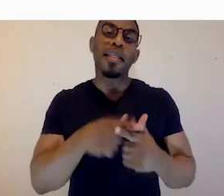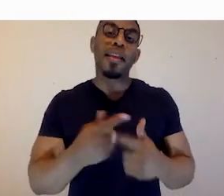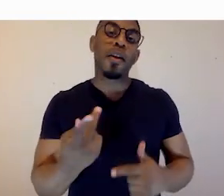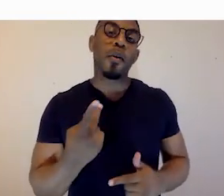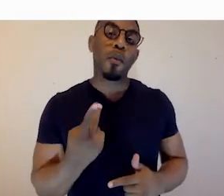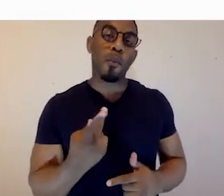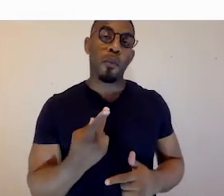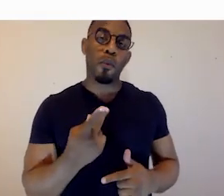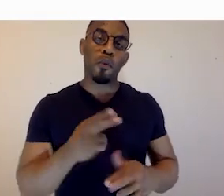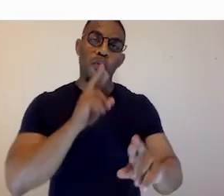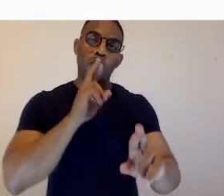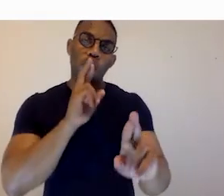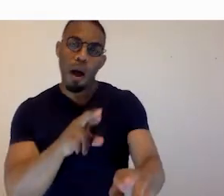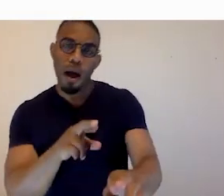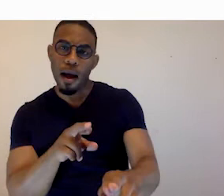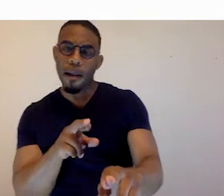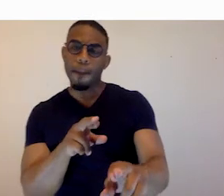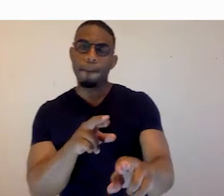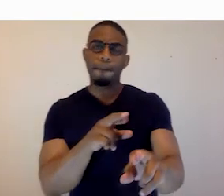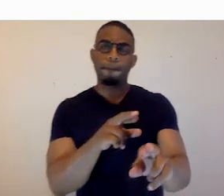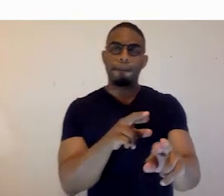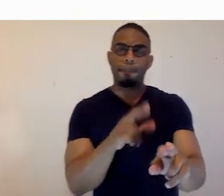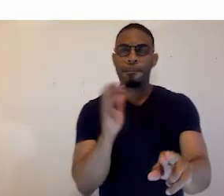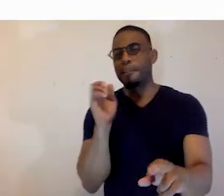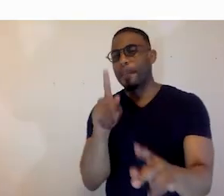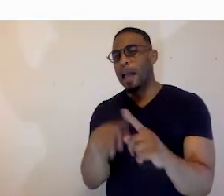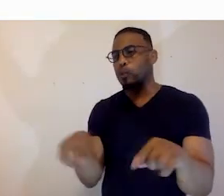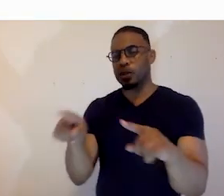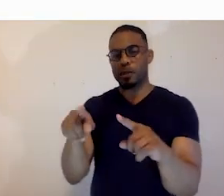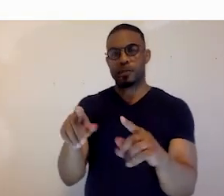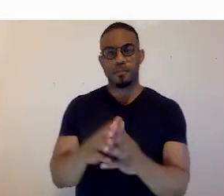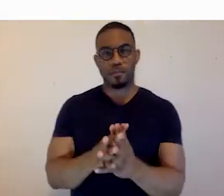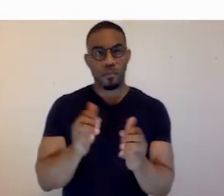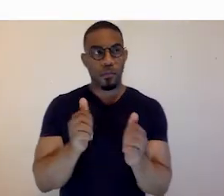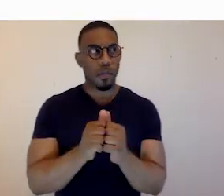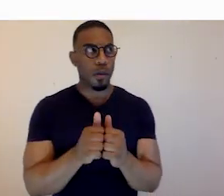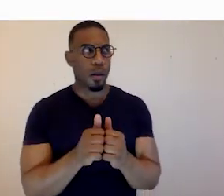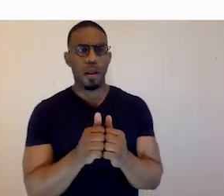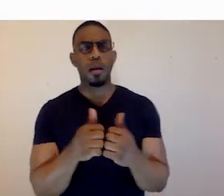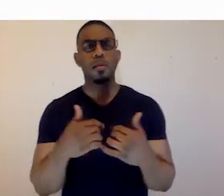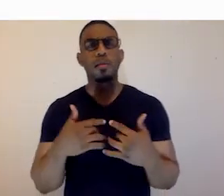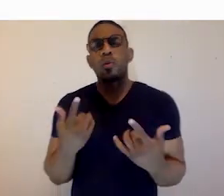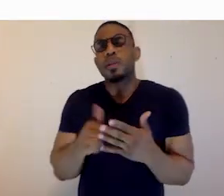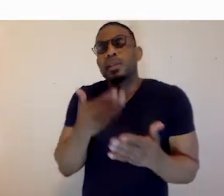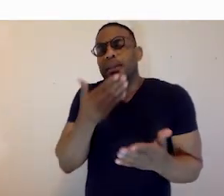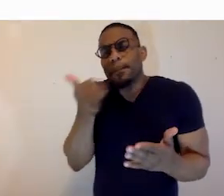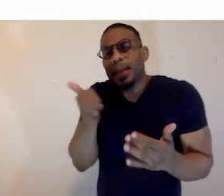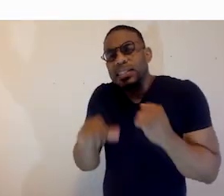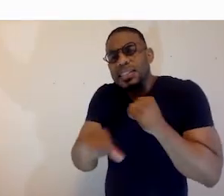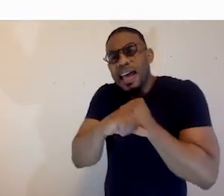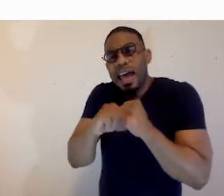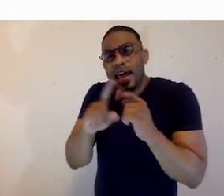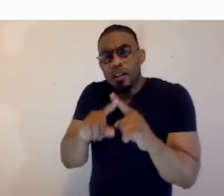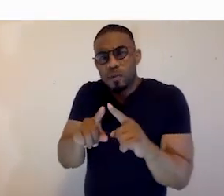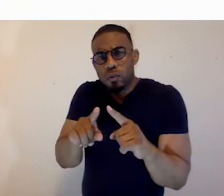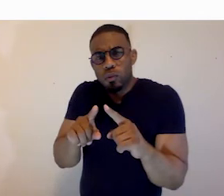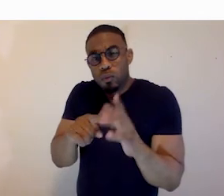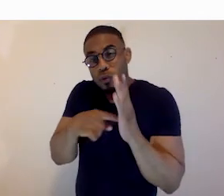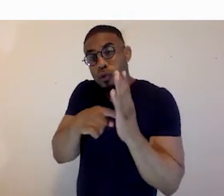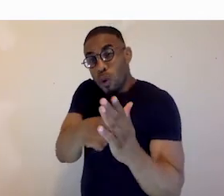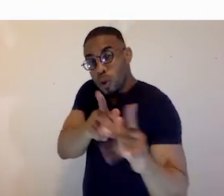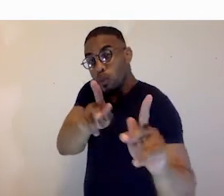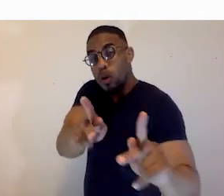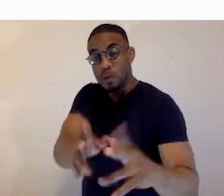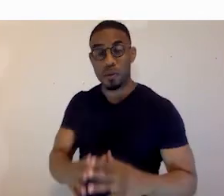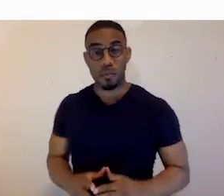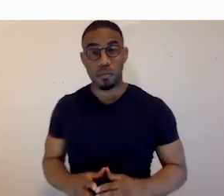then respond back to them with what's the best ad to show this